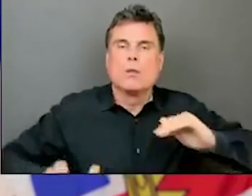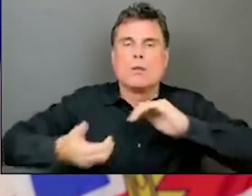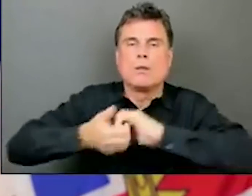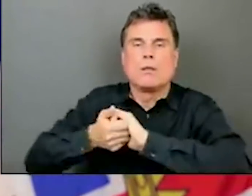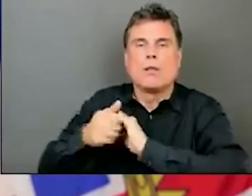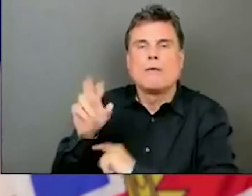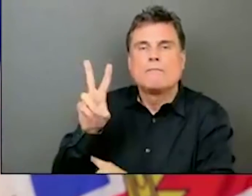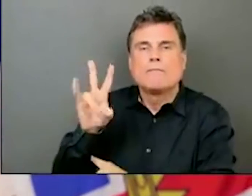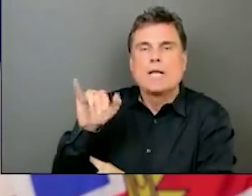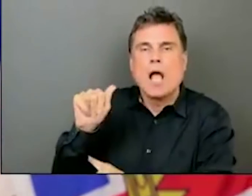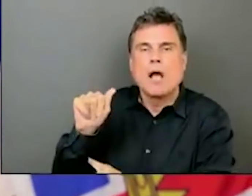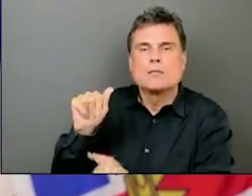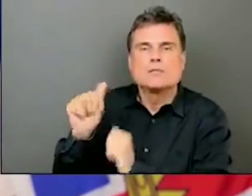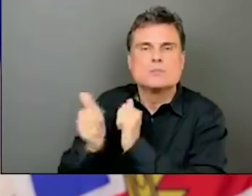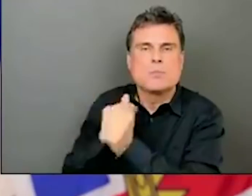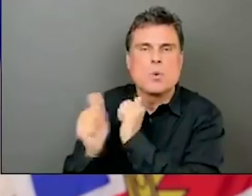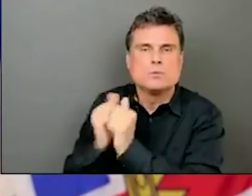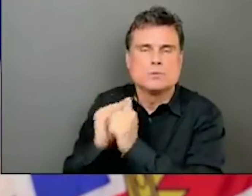that those are